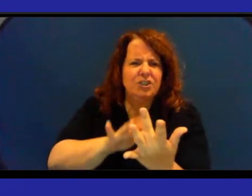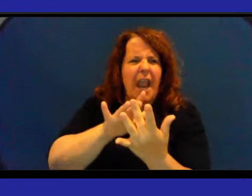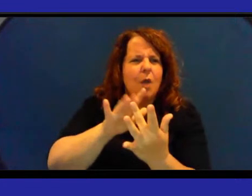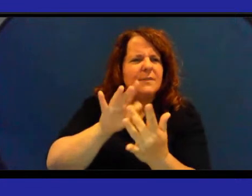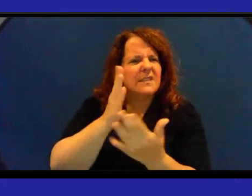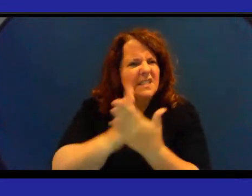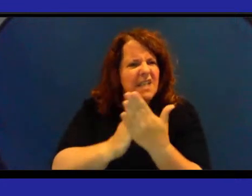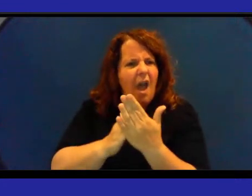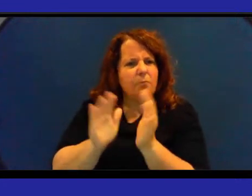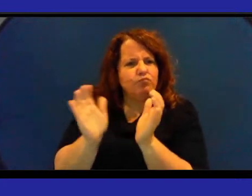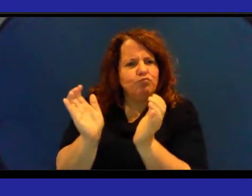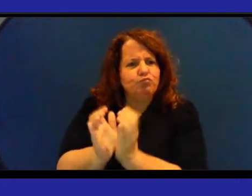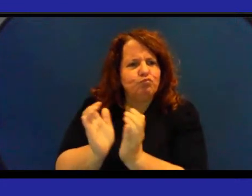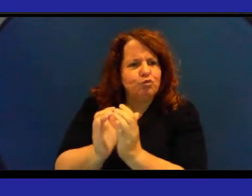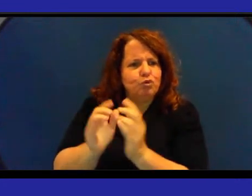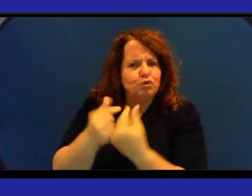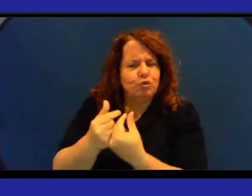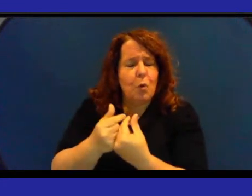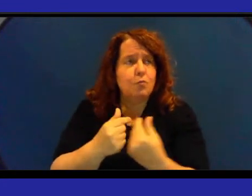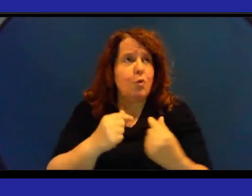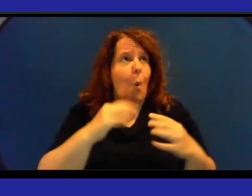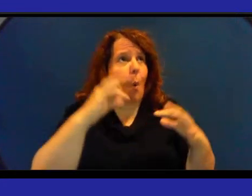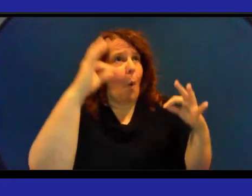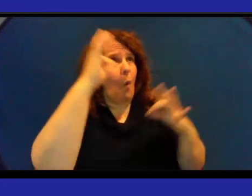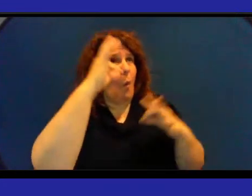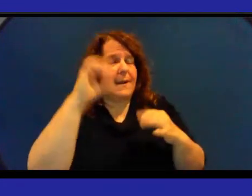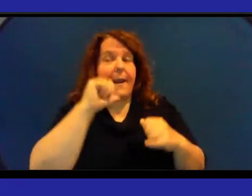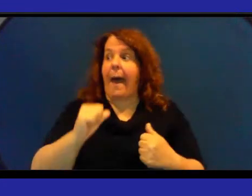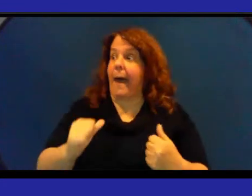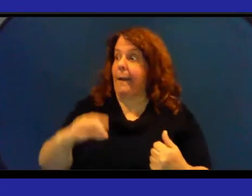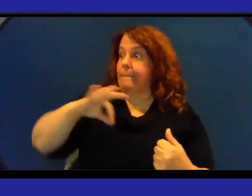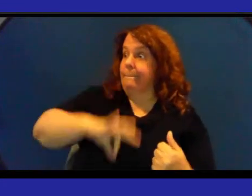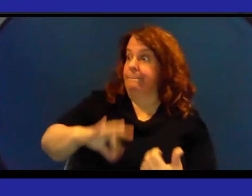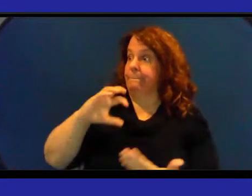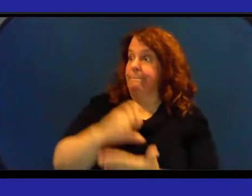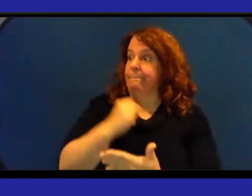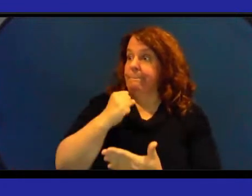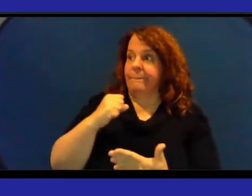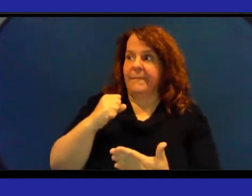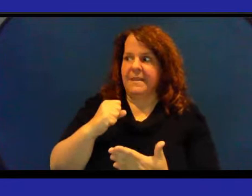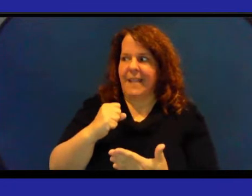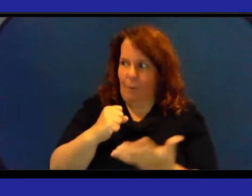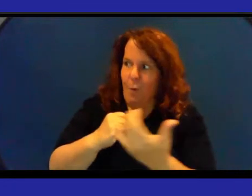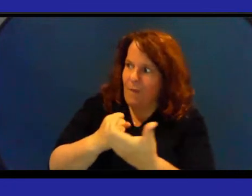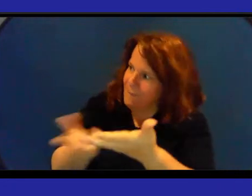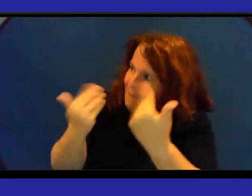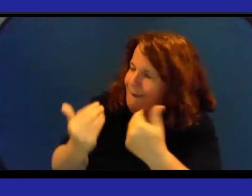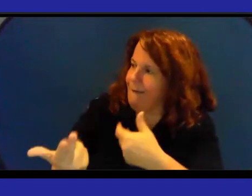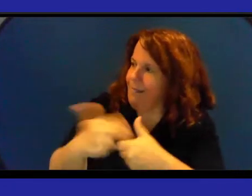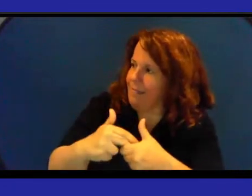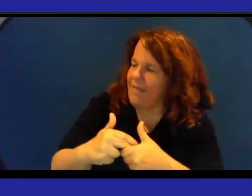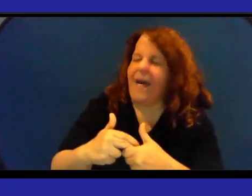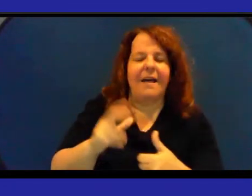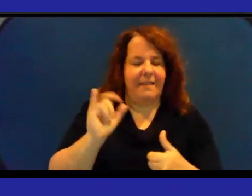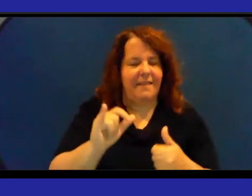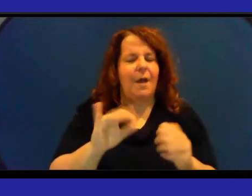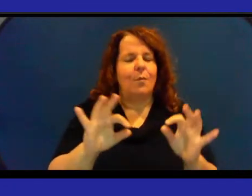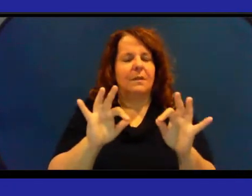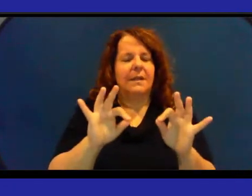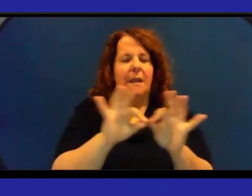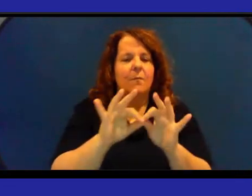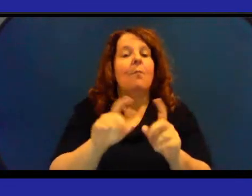may be not utilizing these services as much as we would like. And I think that will go also for the financial